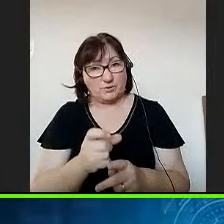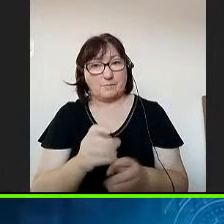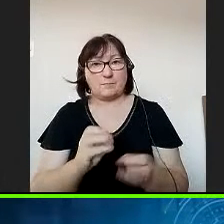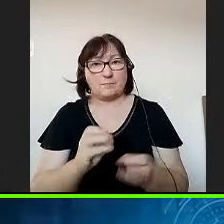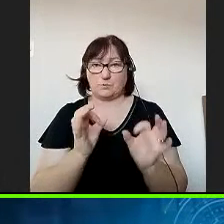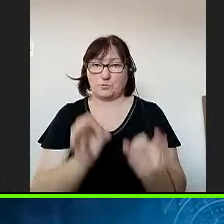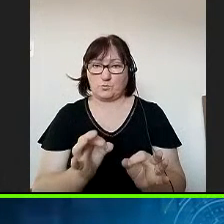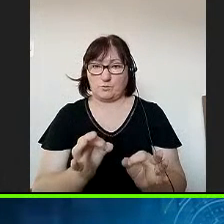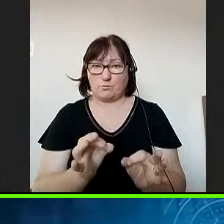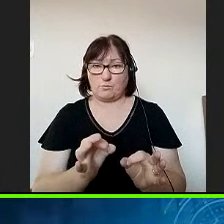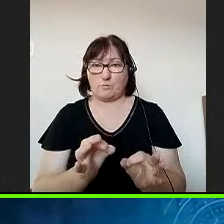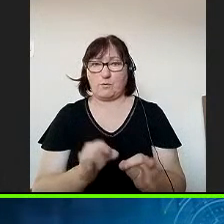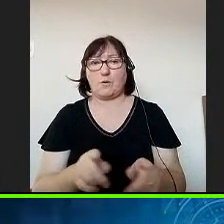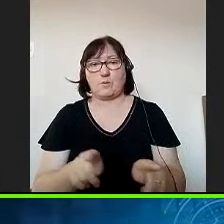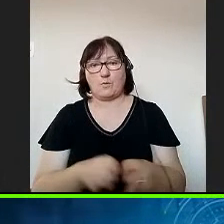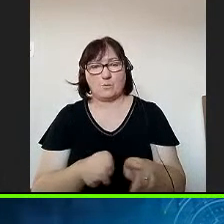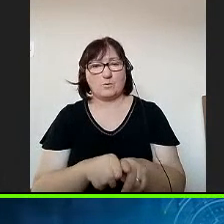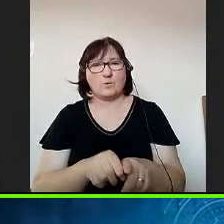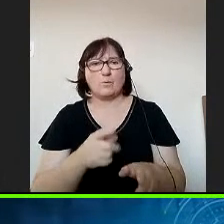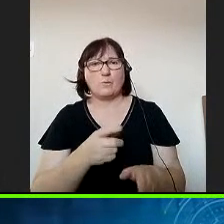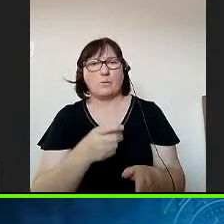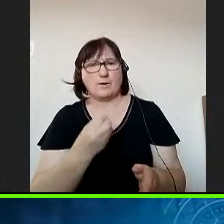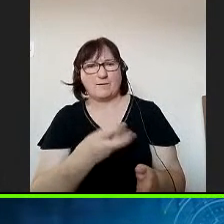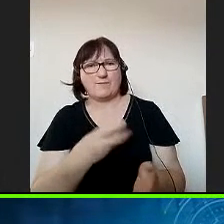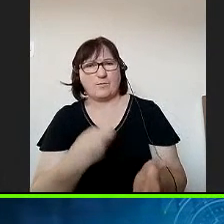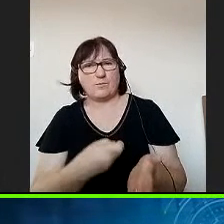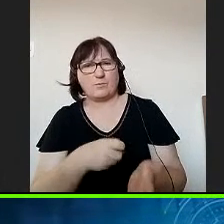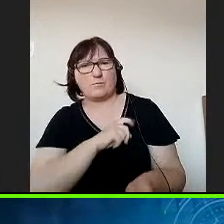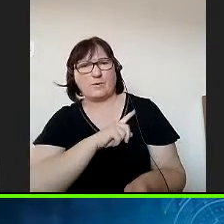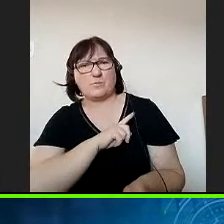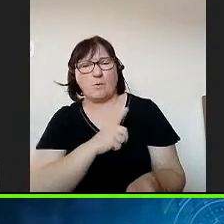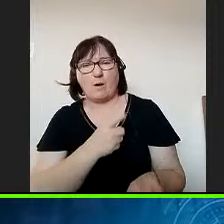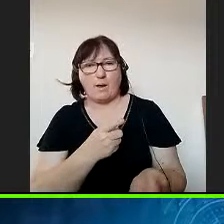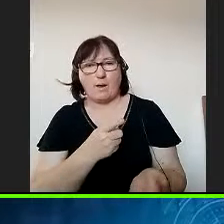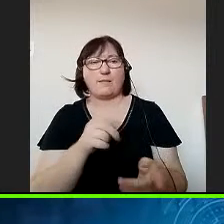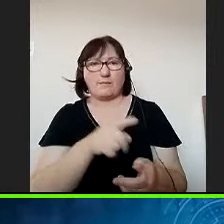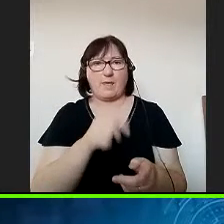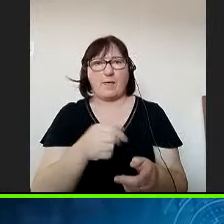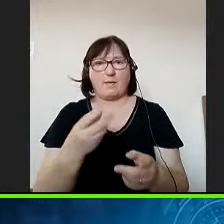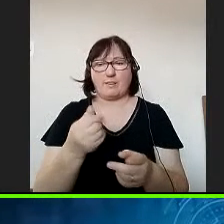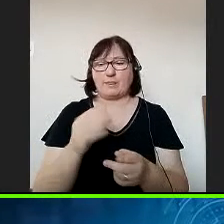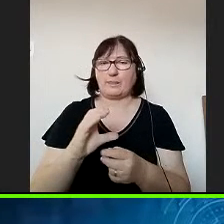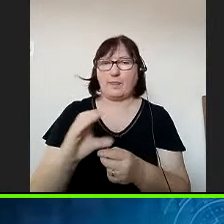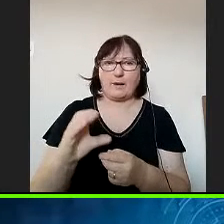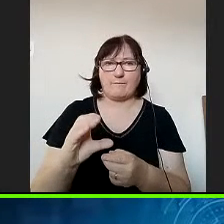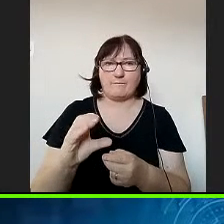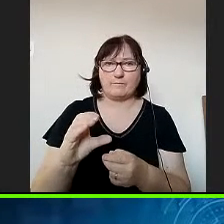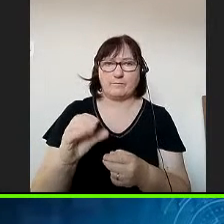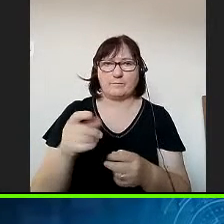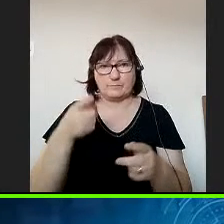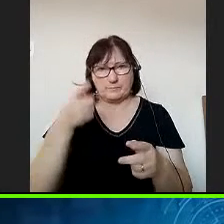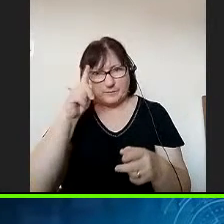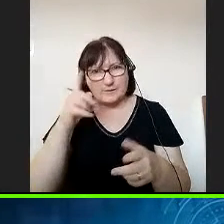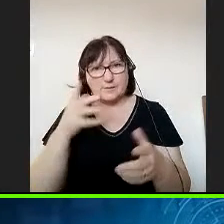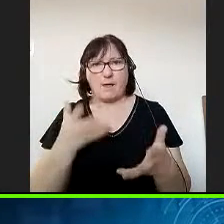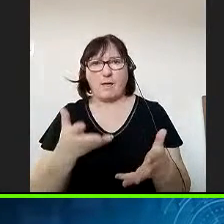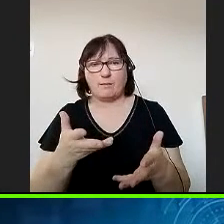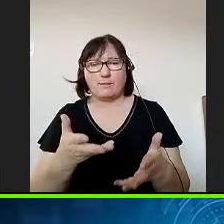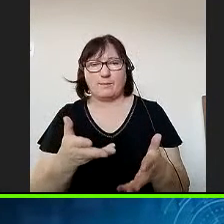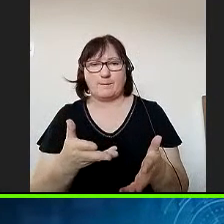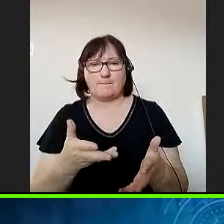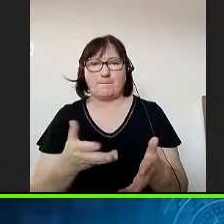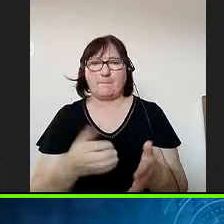they decided on? How do one do this? Can you question the tariff decision before having to lodge a